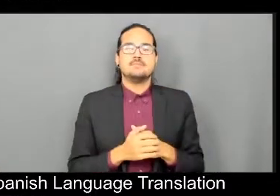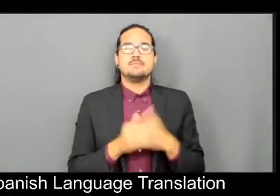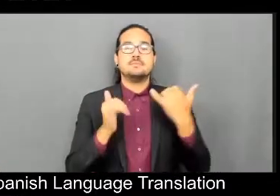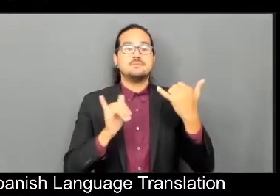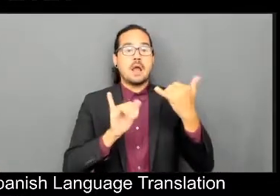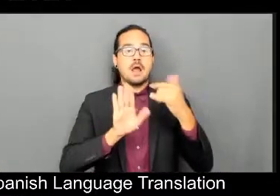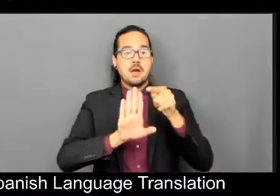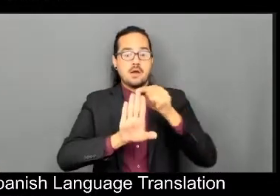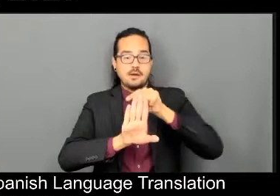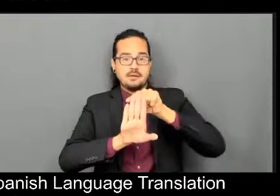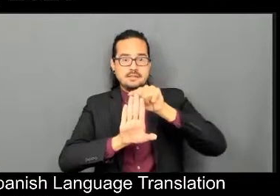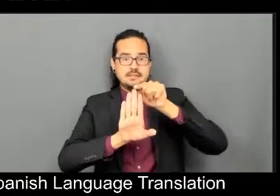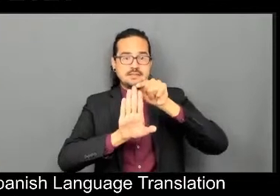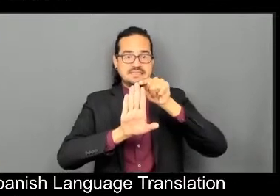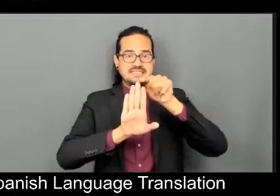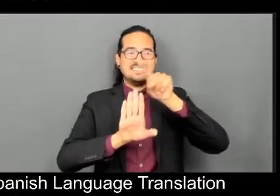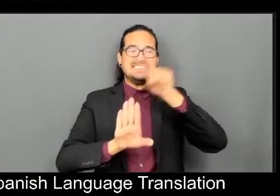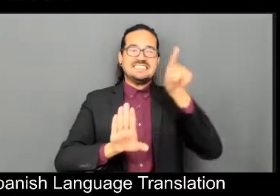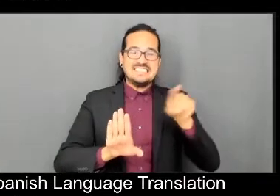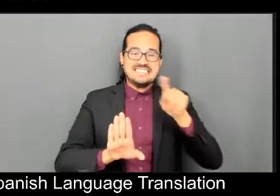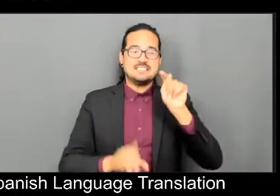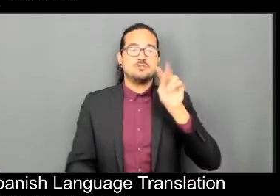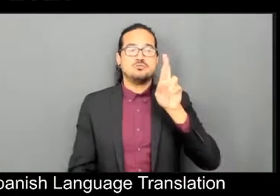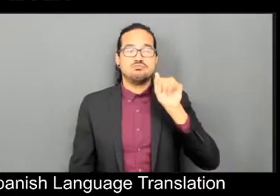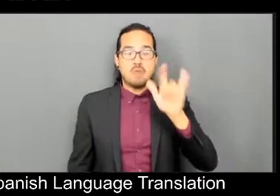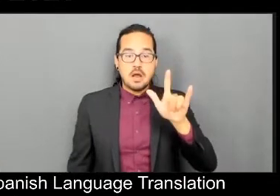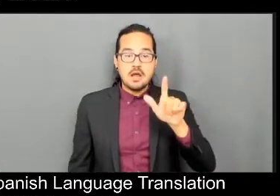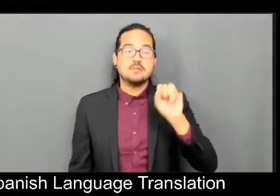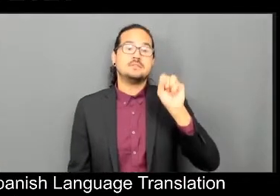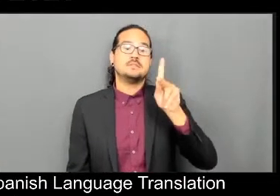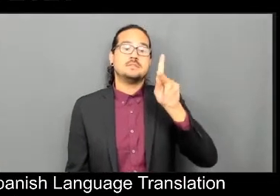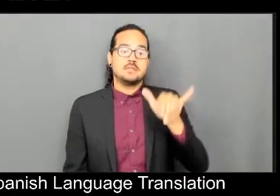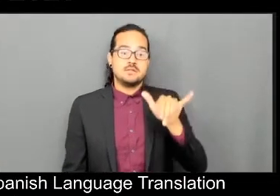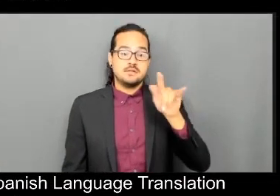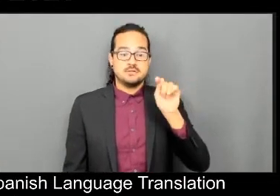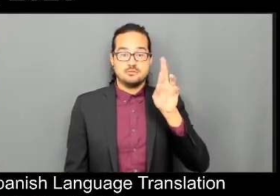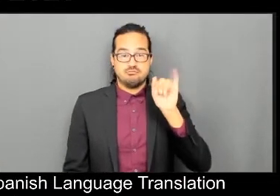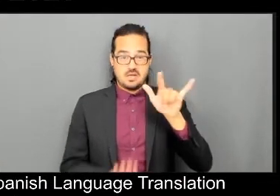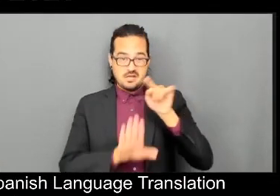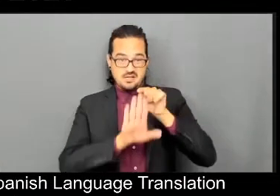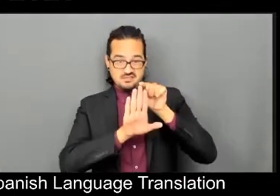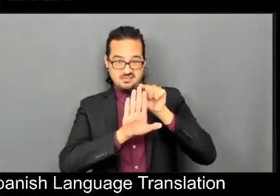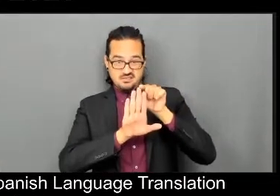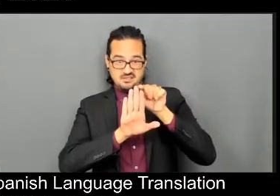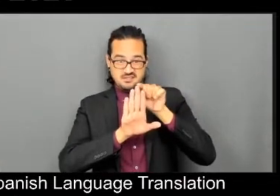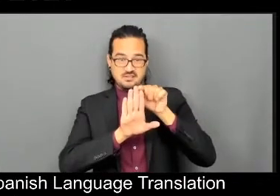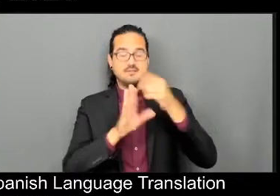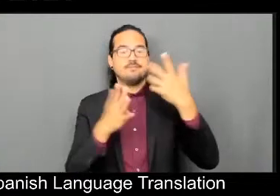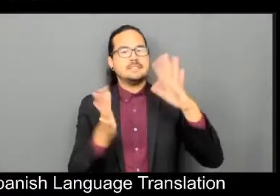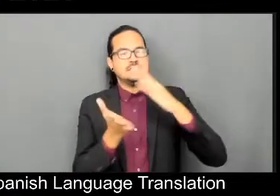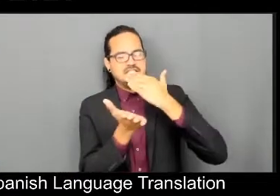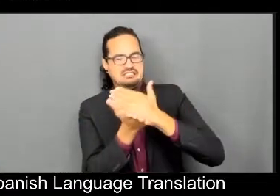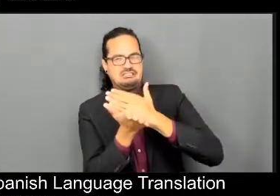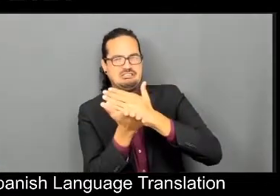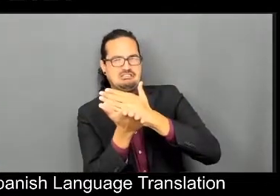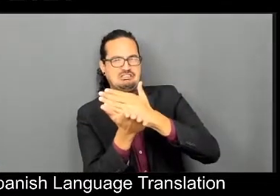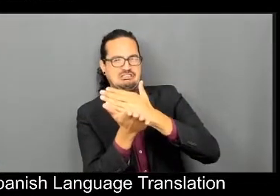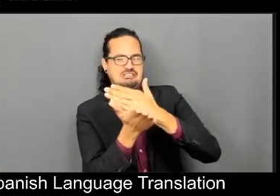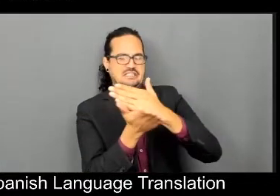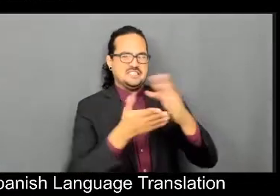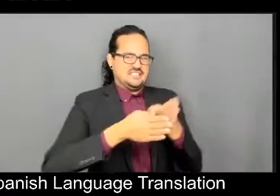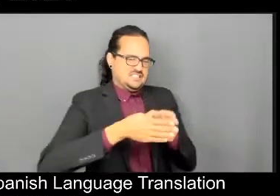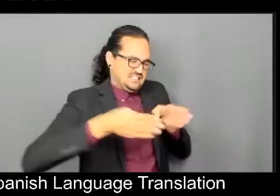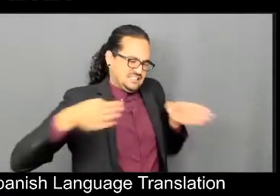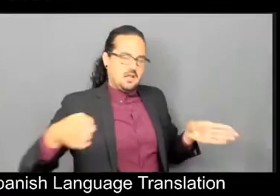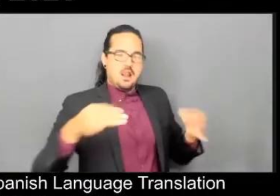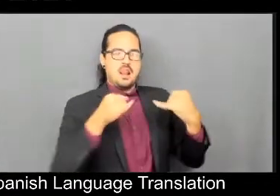and down part of Horse Trail. And as the dozer line came down into Limatour Road, we continued to